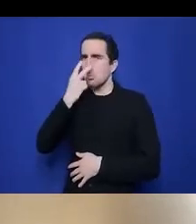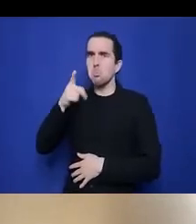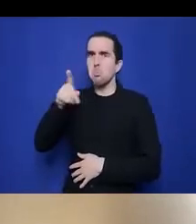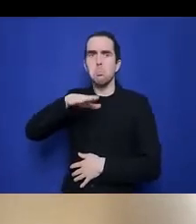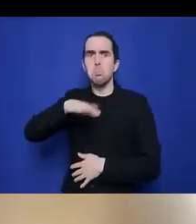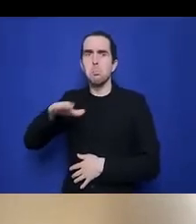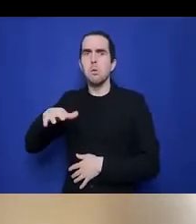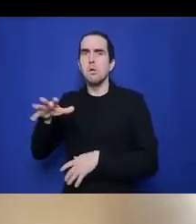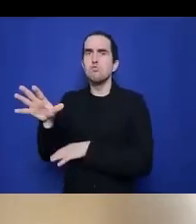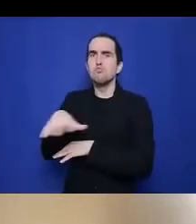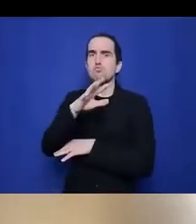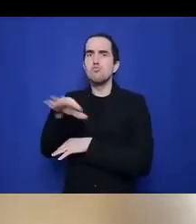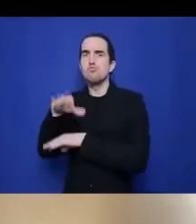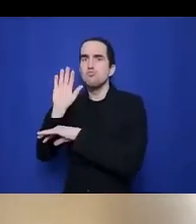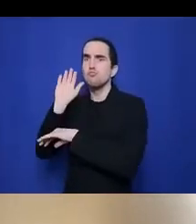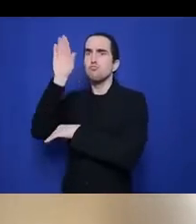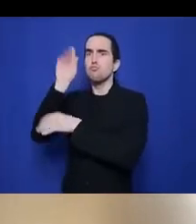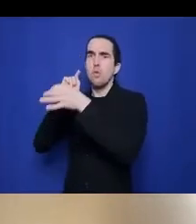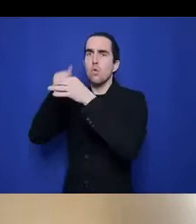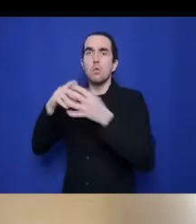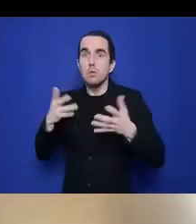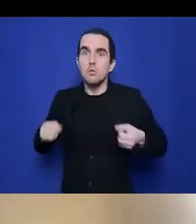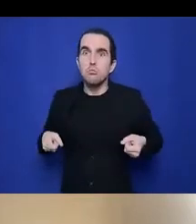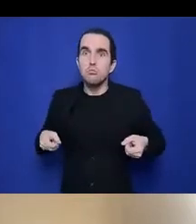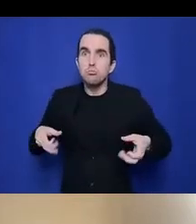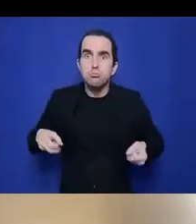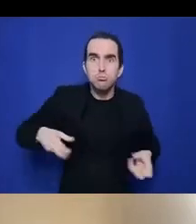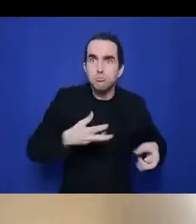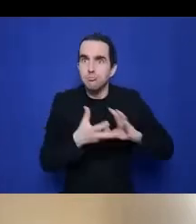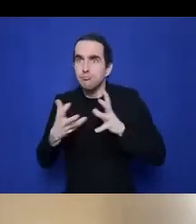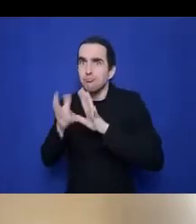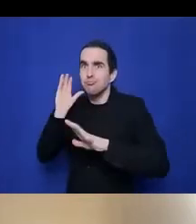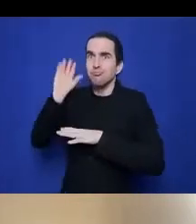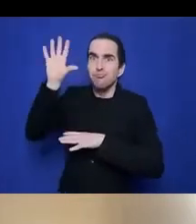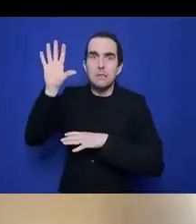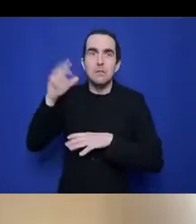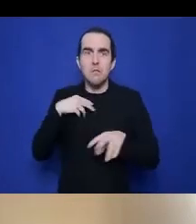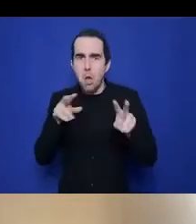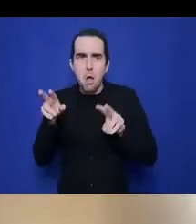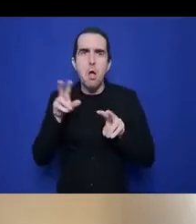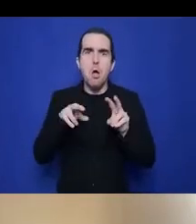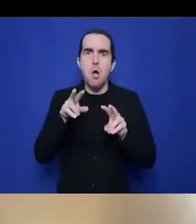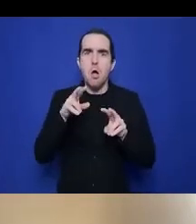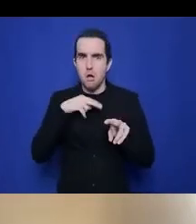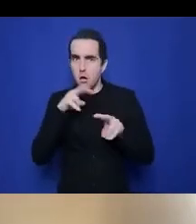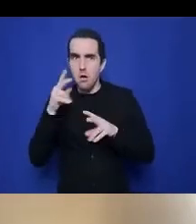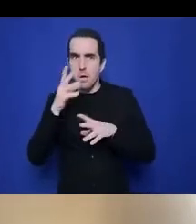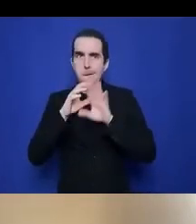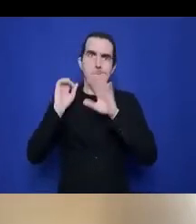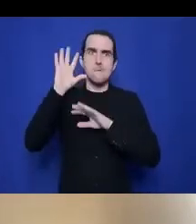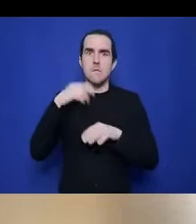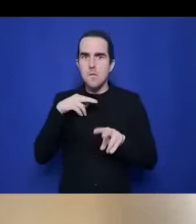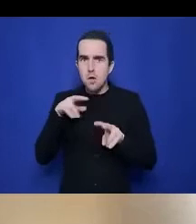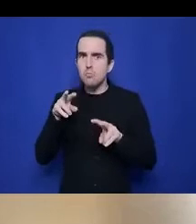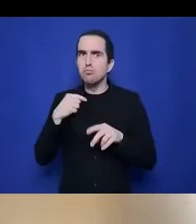was something I would love to do. I'm Rashad Bennett. I'm a two-time collegiate national champion in wheelchair basketball. When I first came in, I was a shy kid,